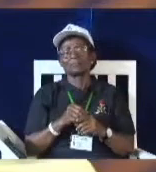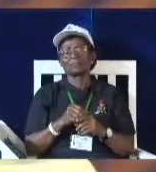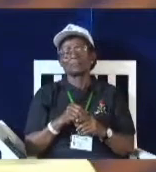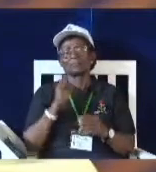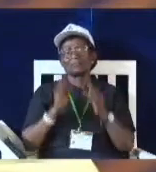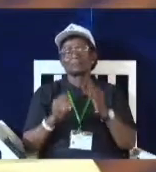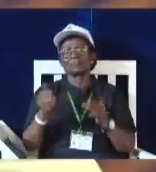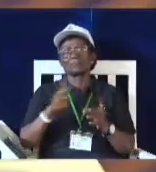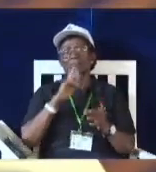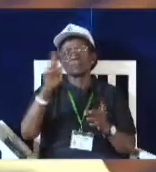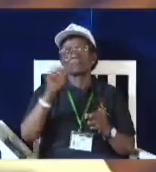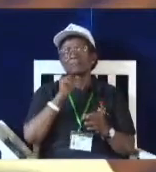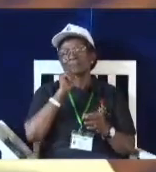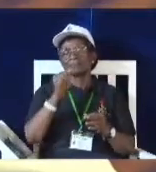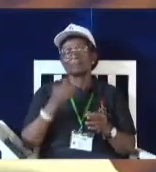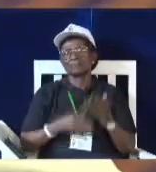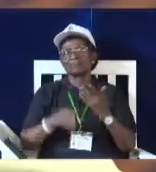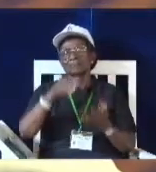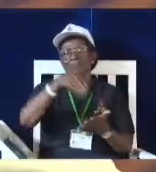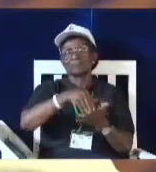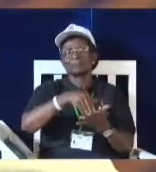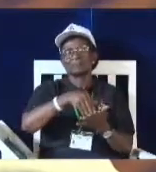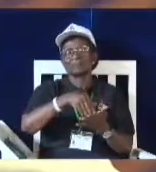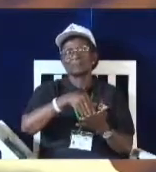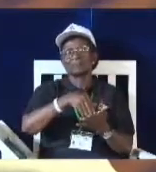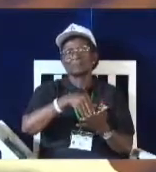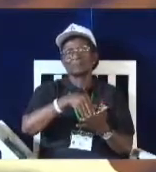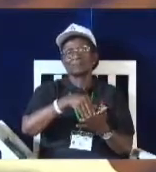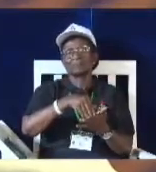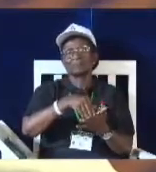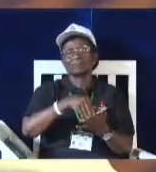if you are not born again?